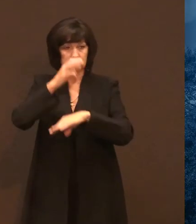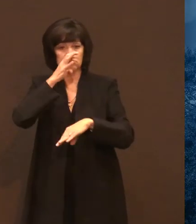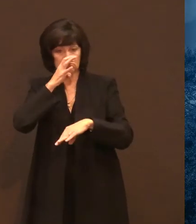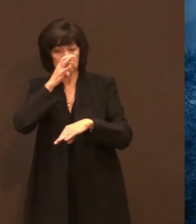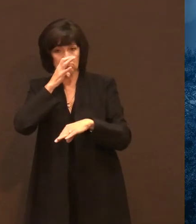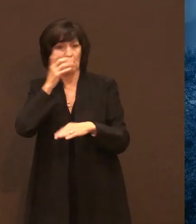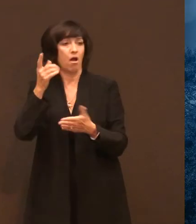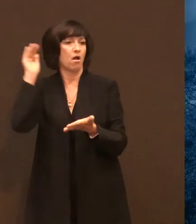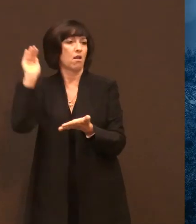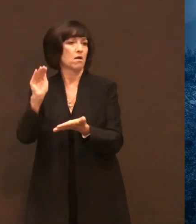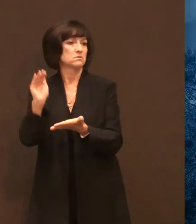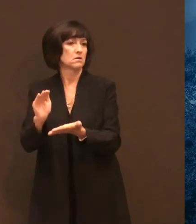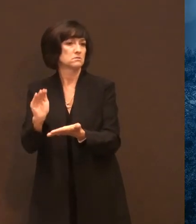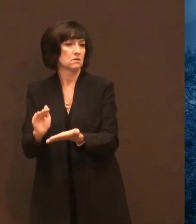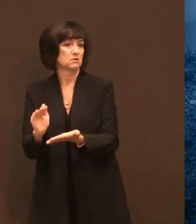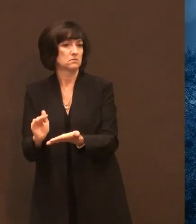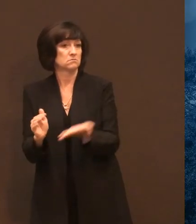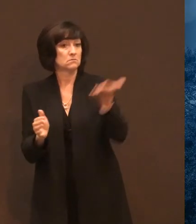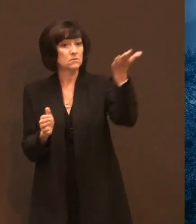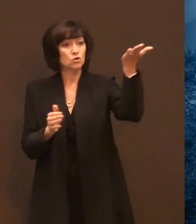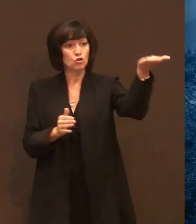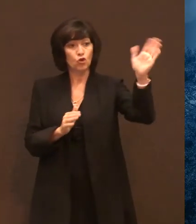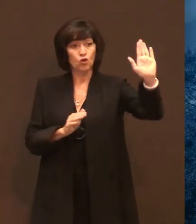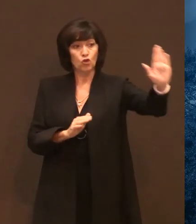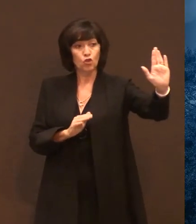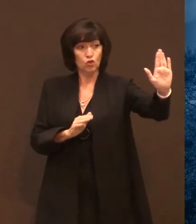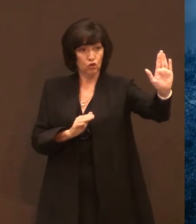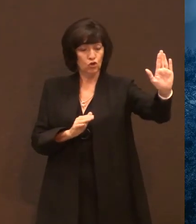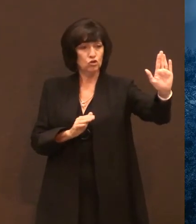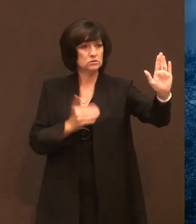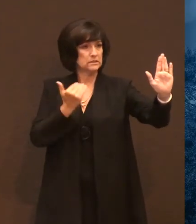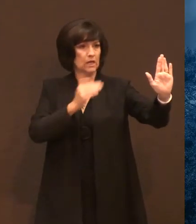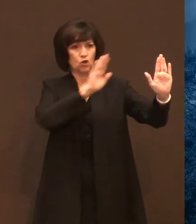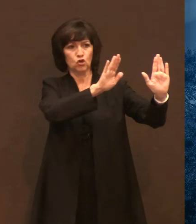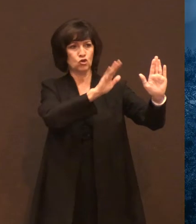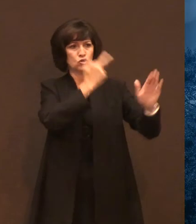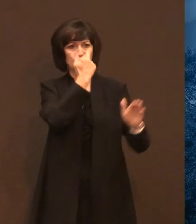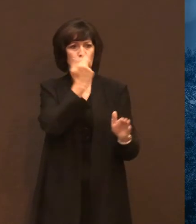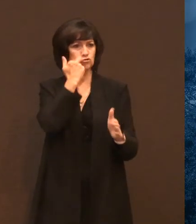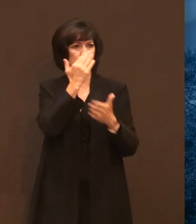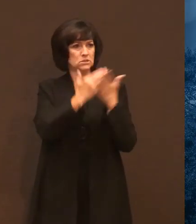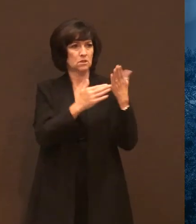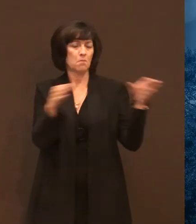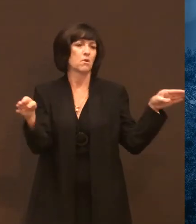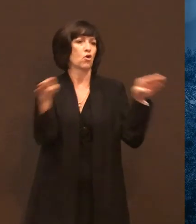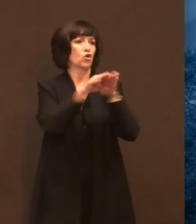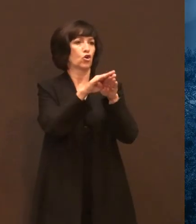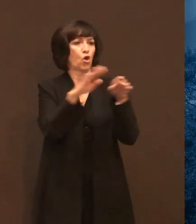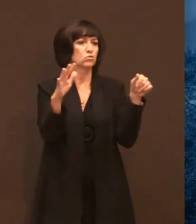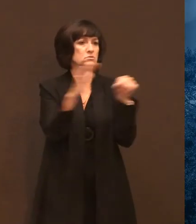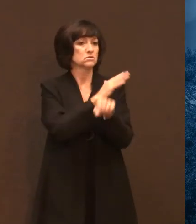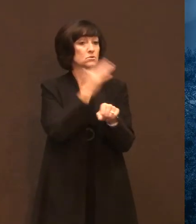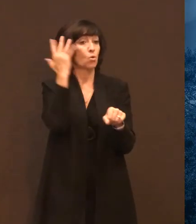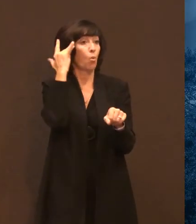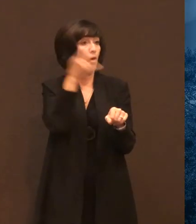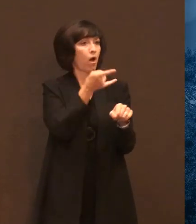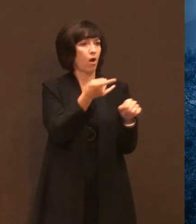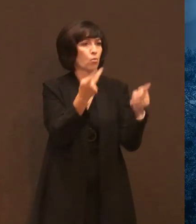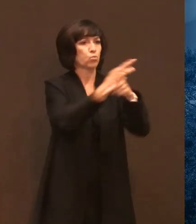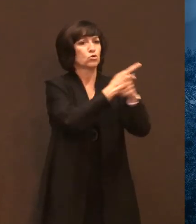much. They've had restaurants that have had to close completely because of outbreaks among their